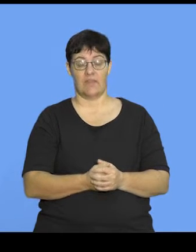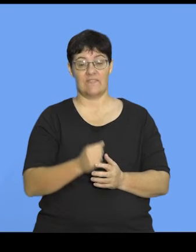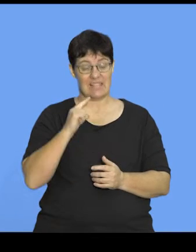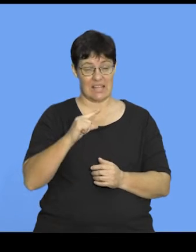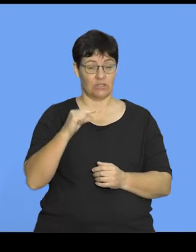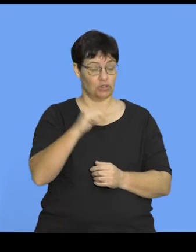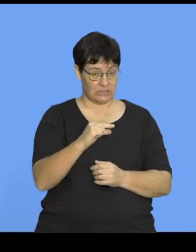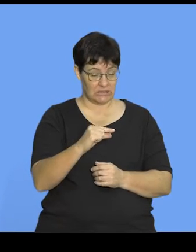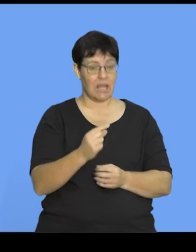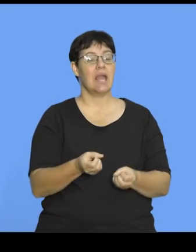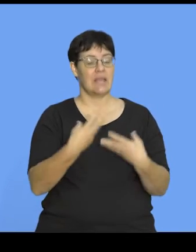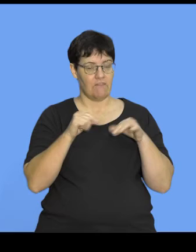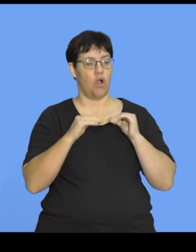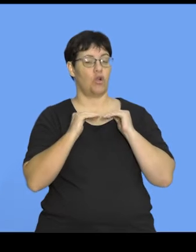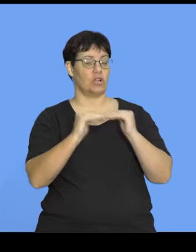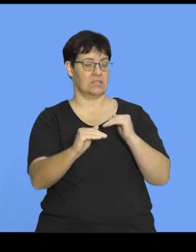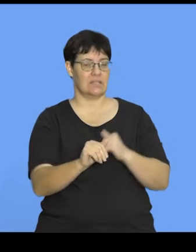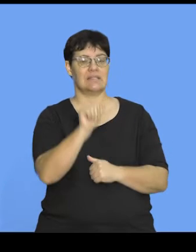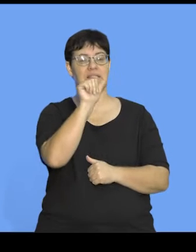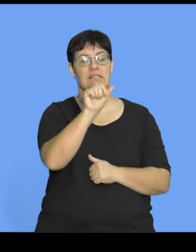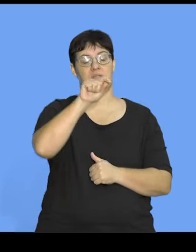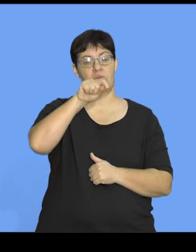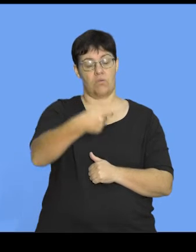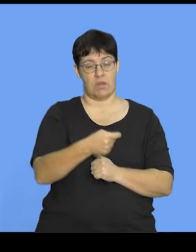It's given to you as well, and that's